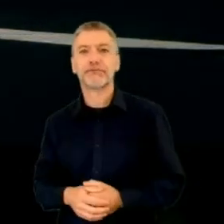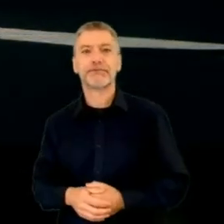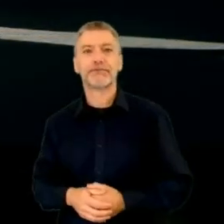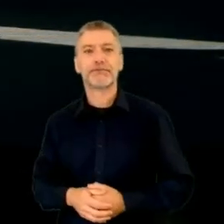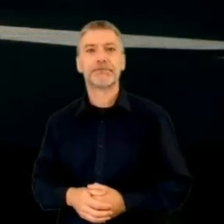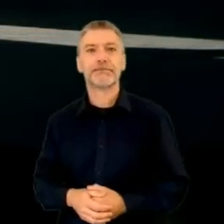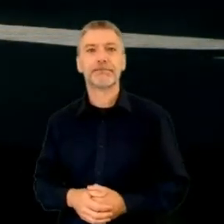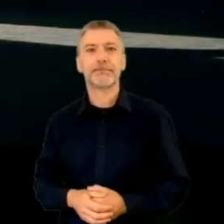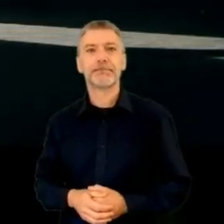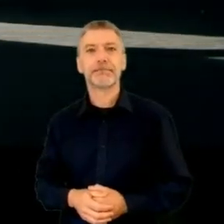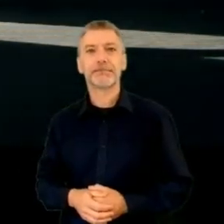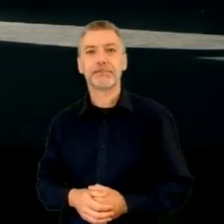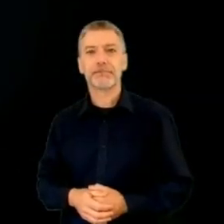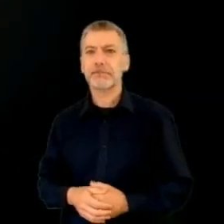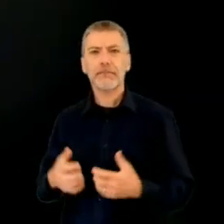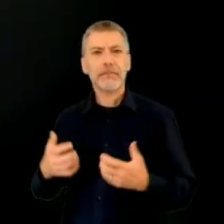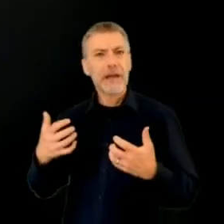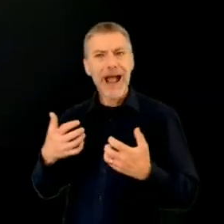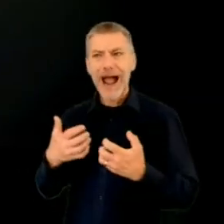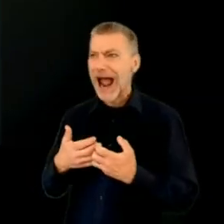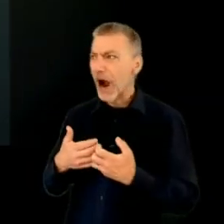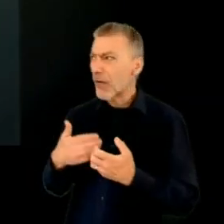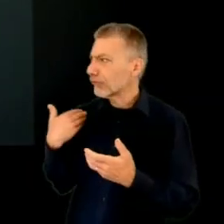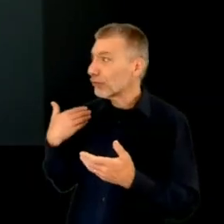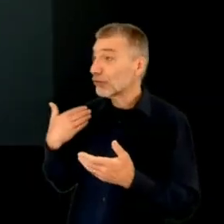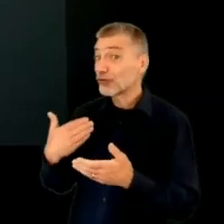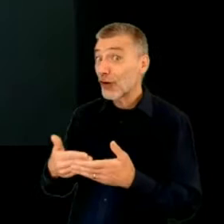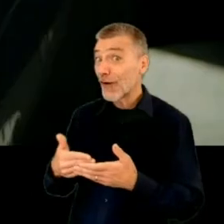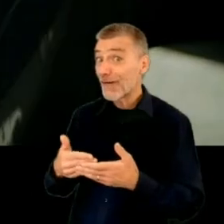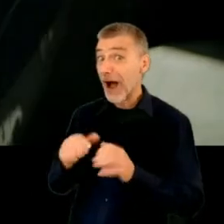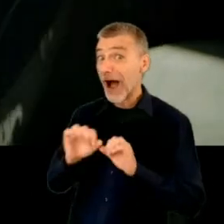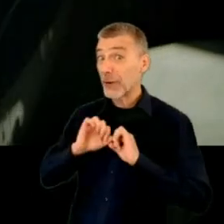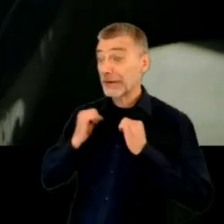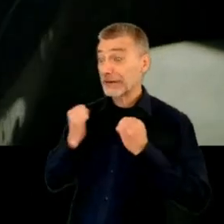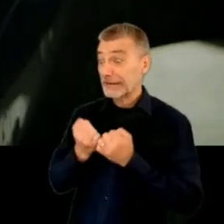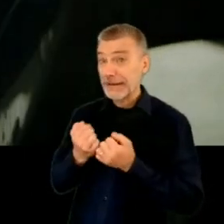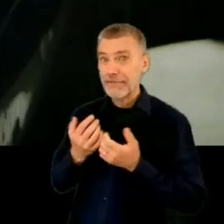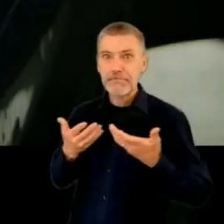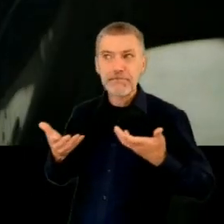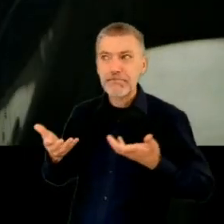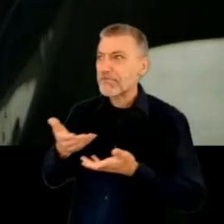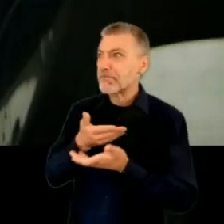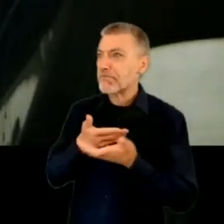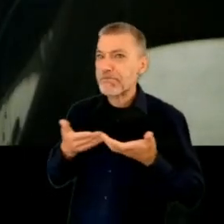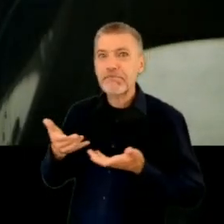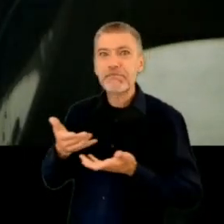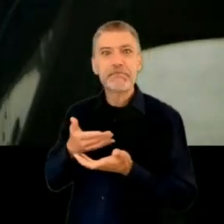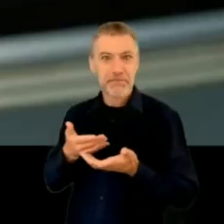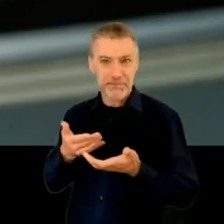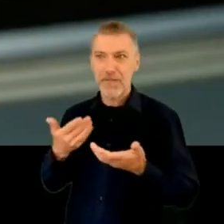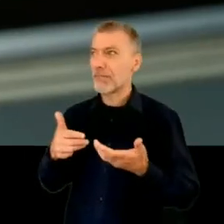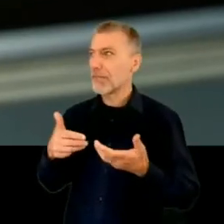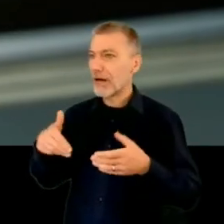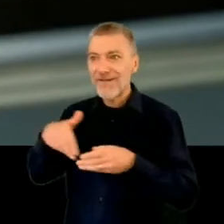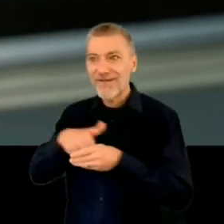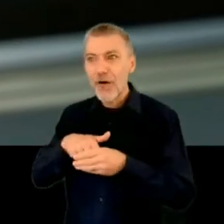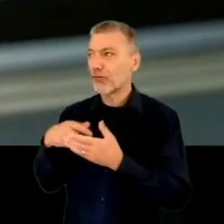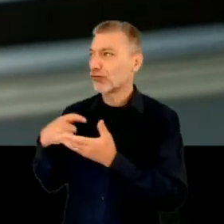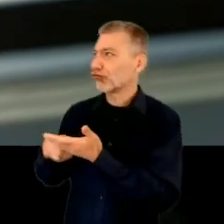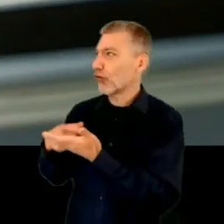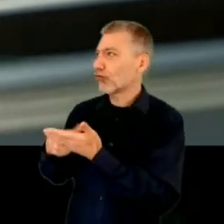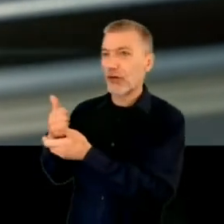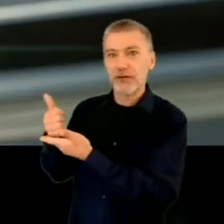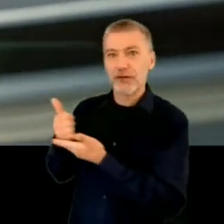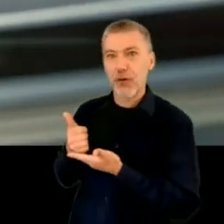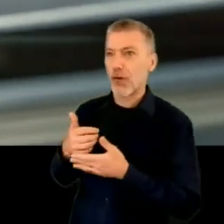To get to this stage now, getting the team together we've got in Electriflight and have the involvement of Rolls-Royce, such an amazing